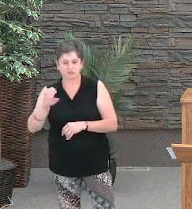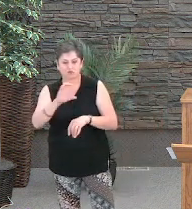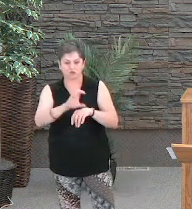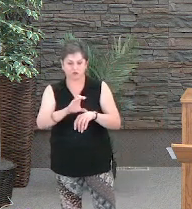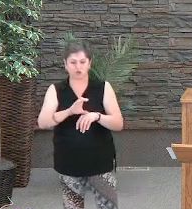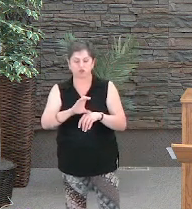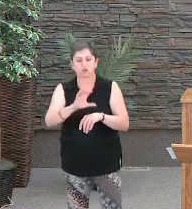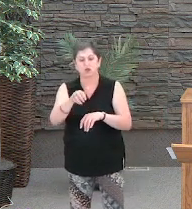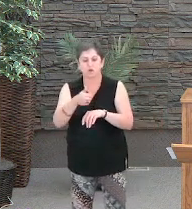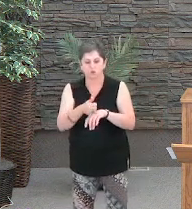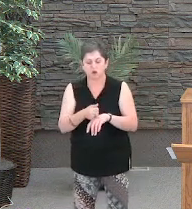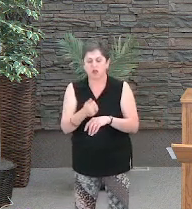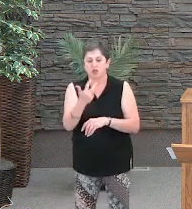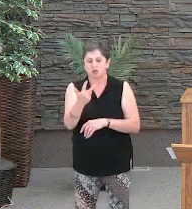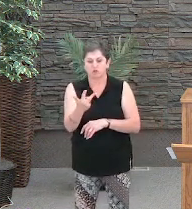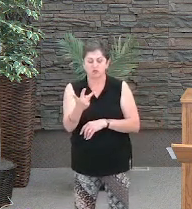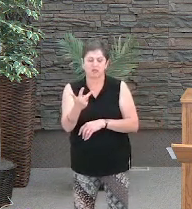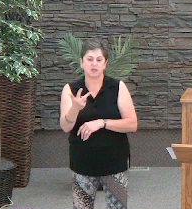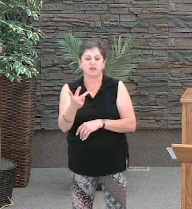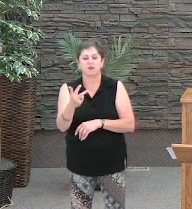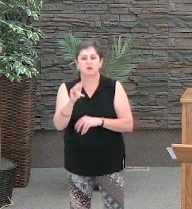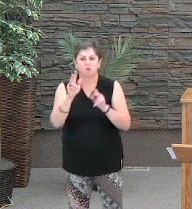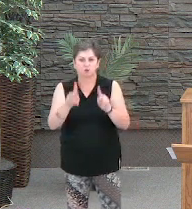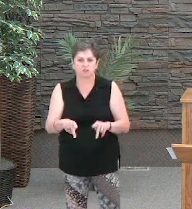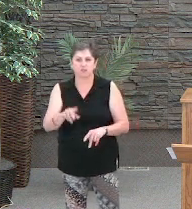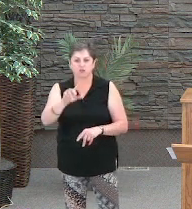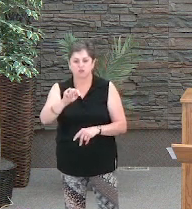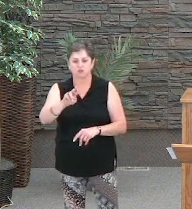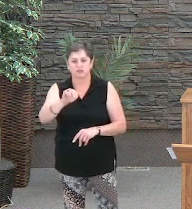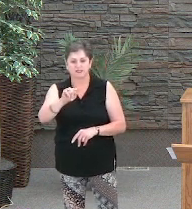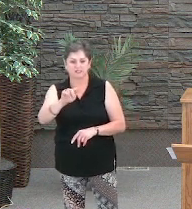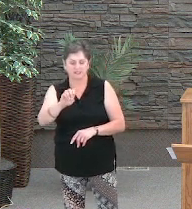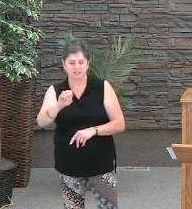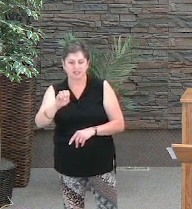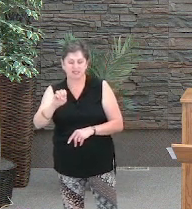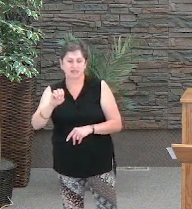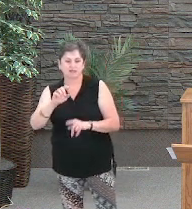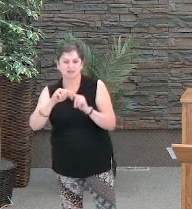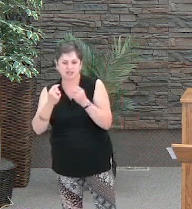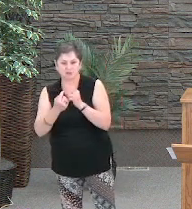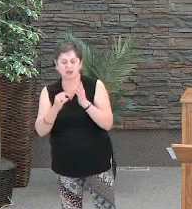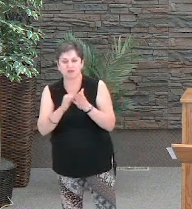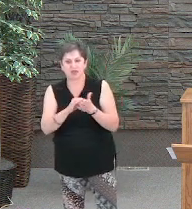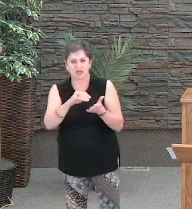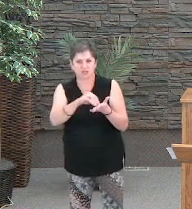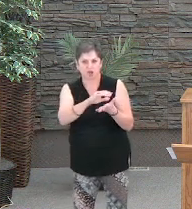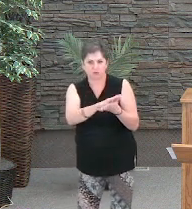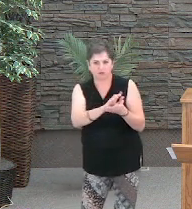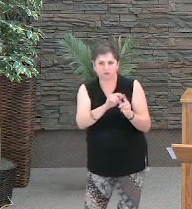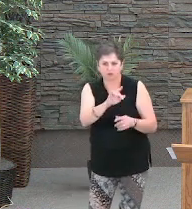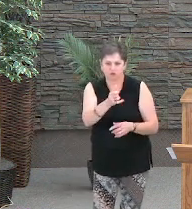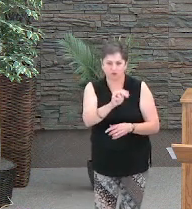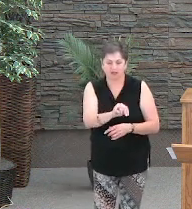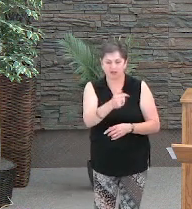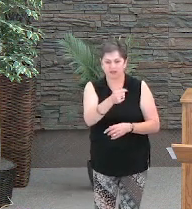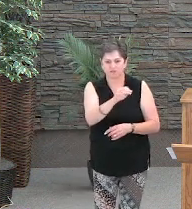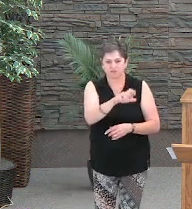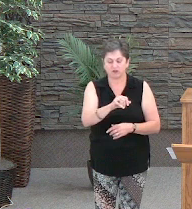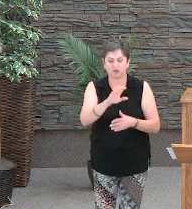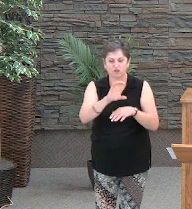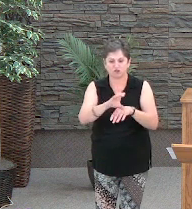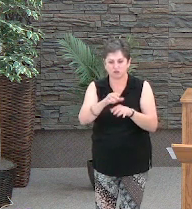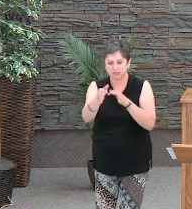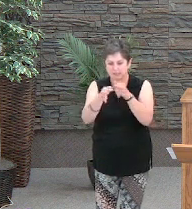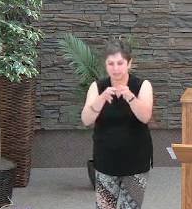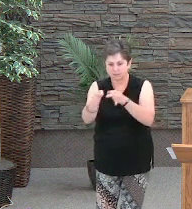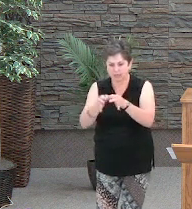appointed a 3-person trustee team. And in that trust document from July of 1950, the church spells out who